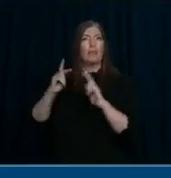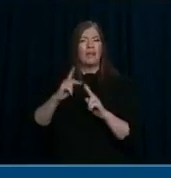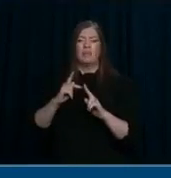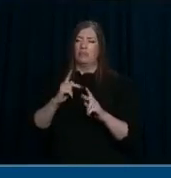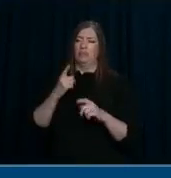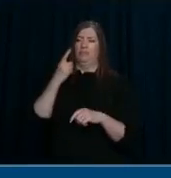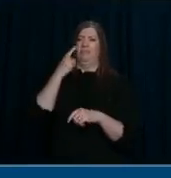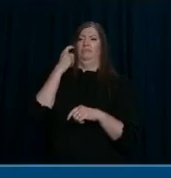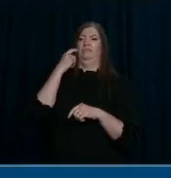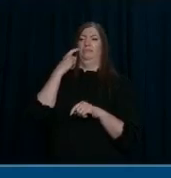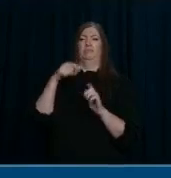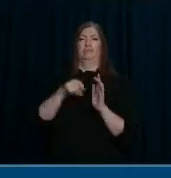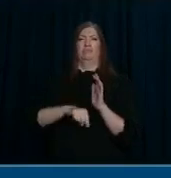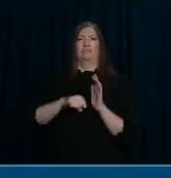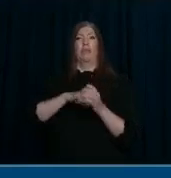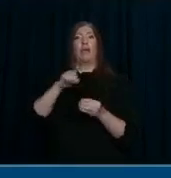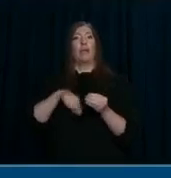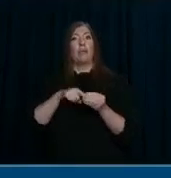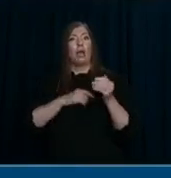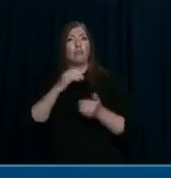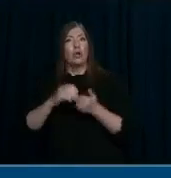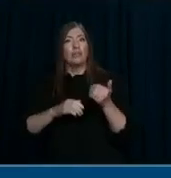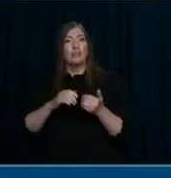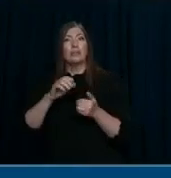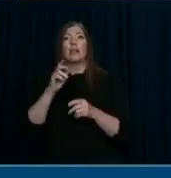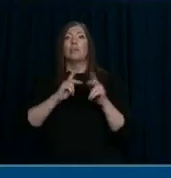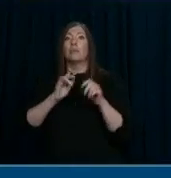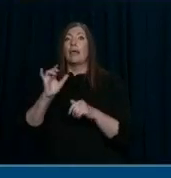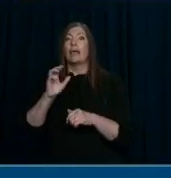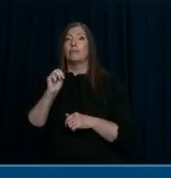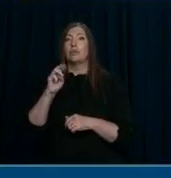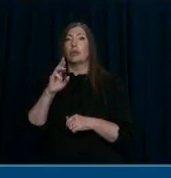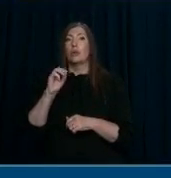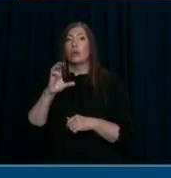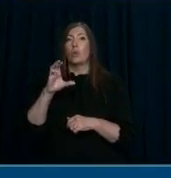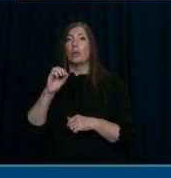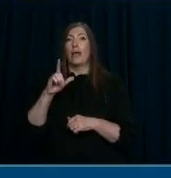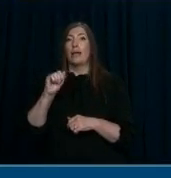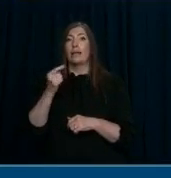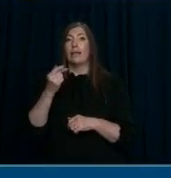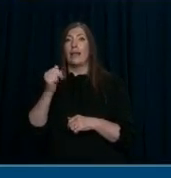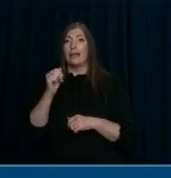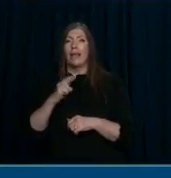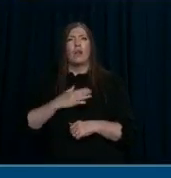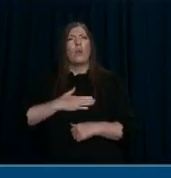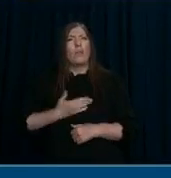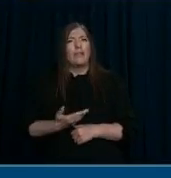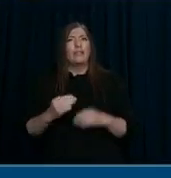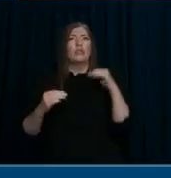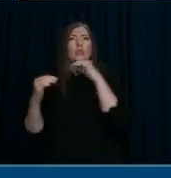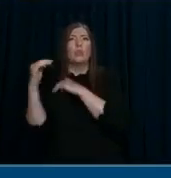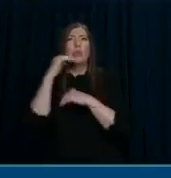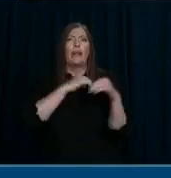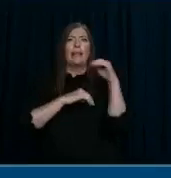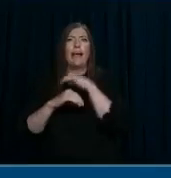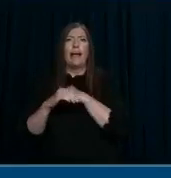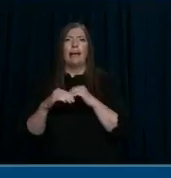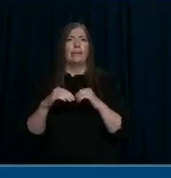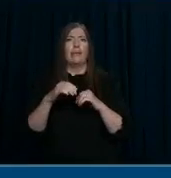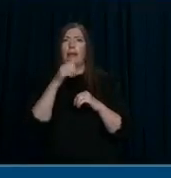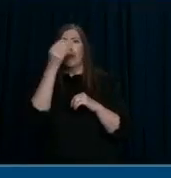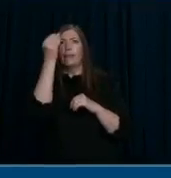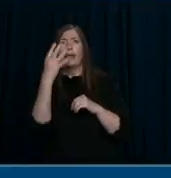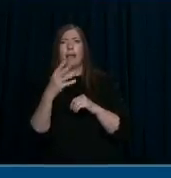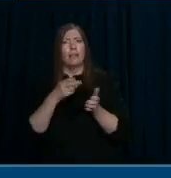cynical about the process. Because people like Mr. O'Callaghan are willing to lie, are willing to misrepresent the truth